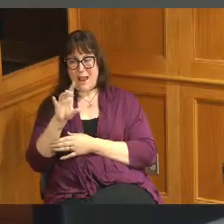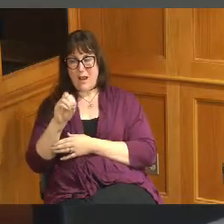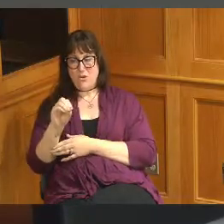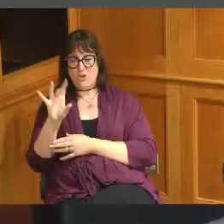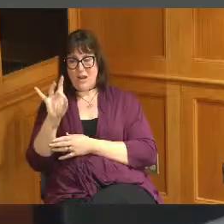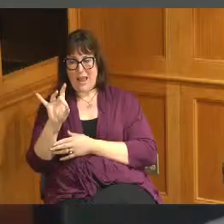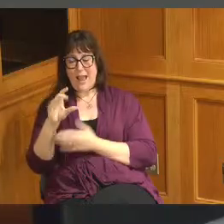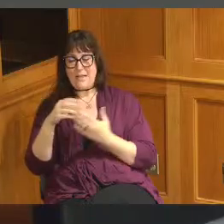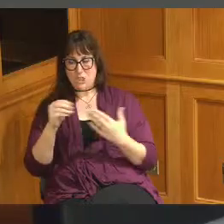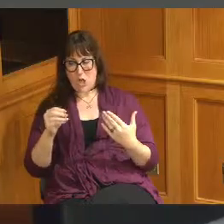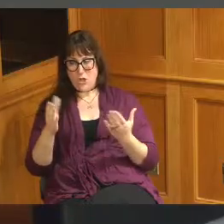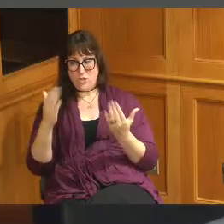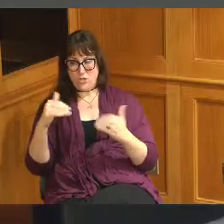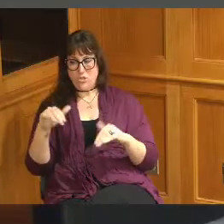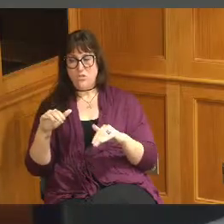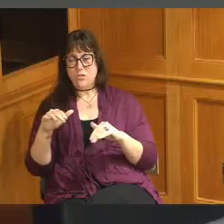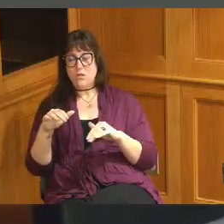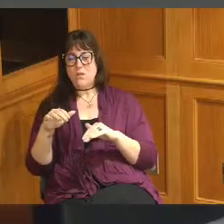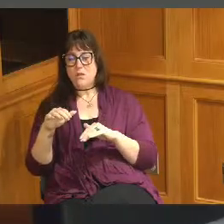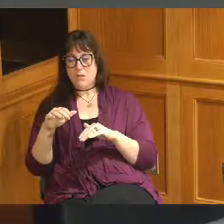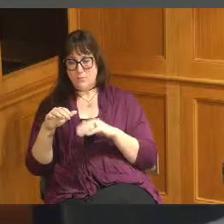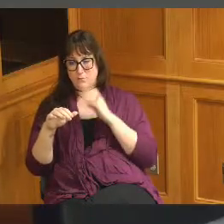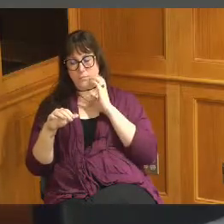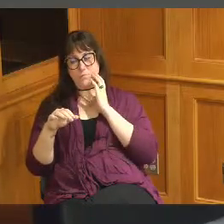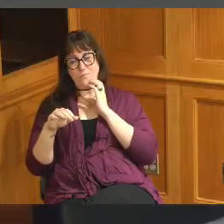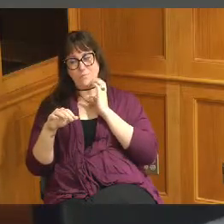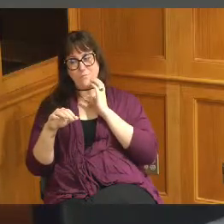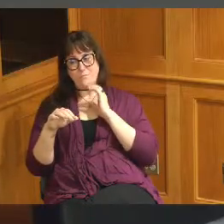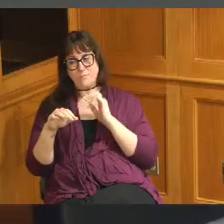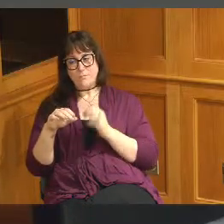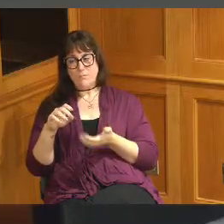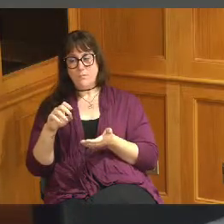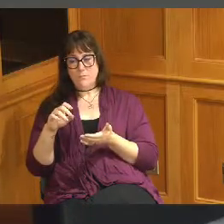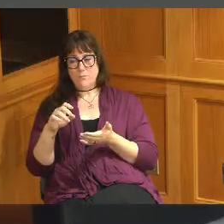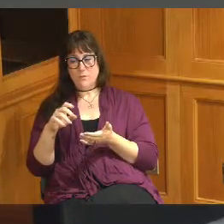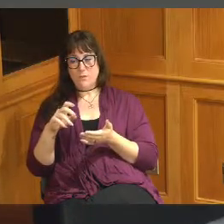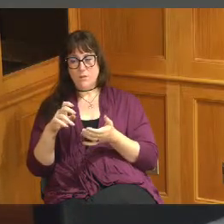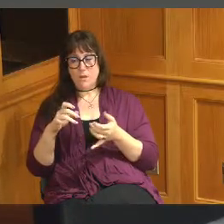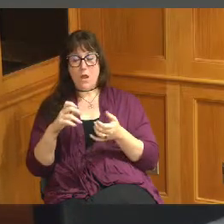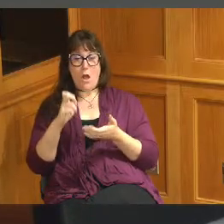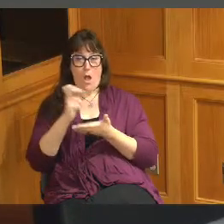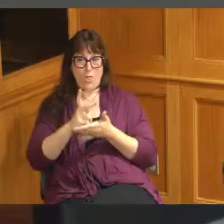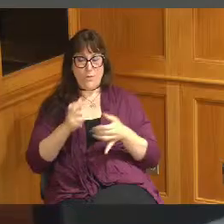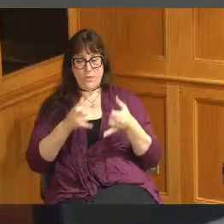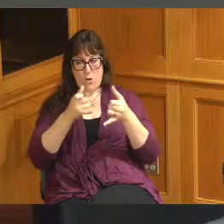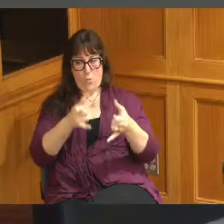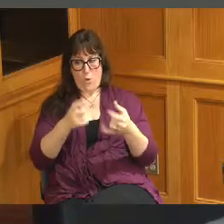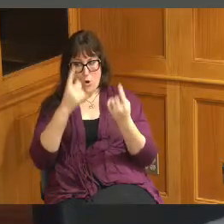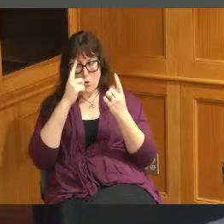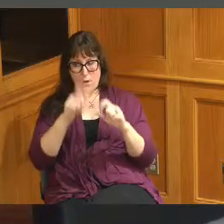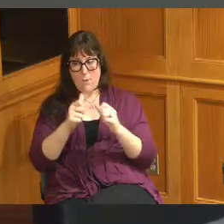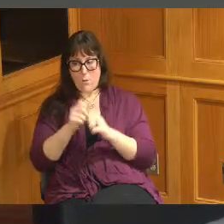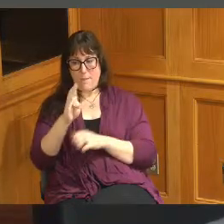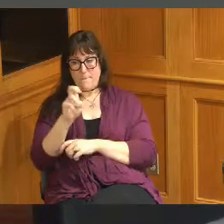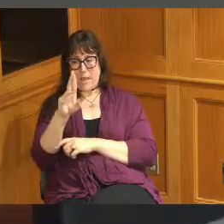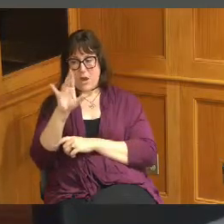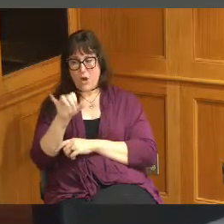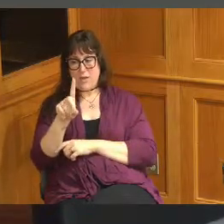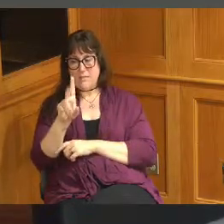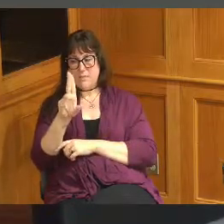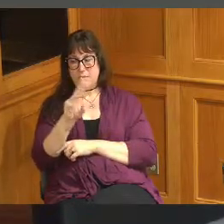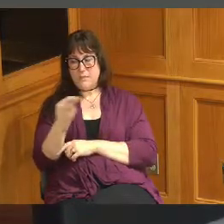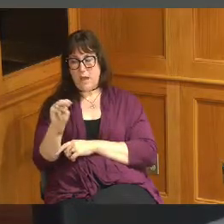$212,808. We have a resolution authorizing an award of an agreement with Barry Dunn, McNeil, and